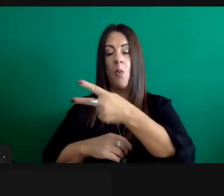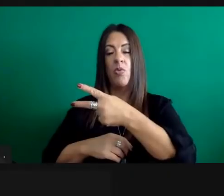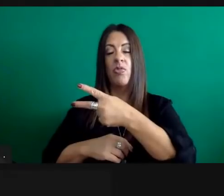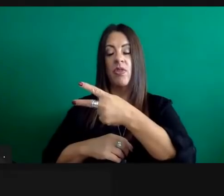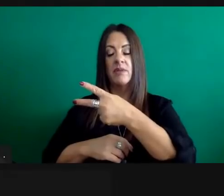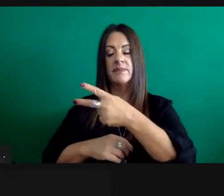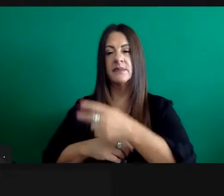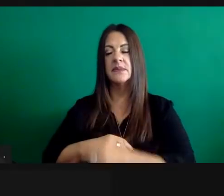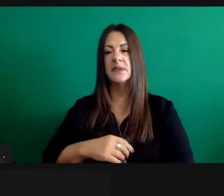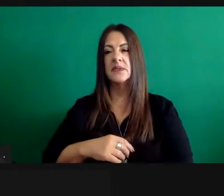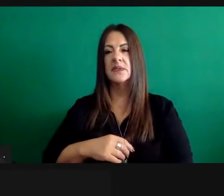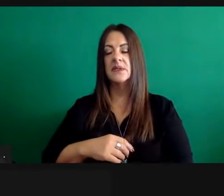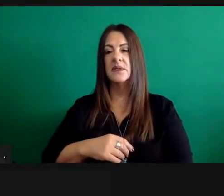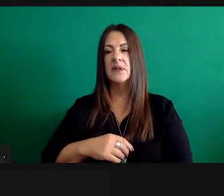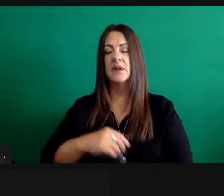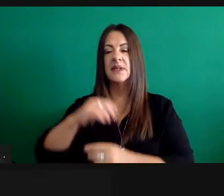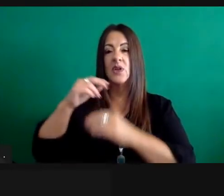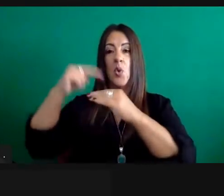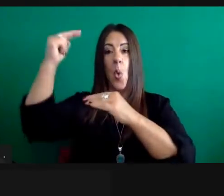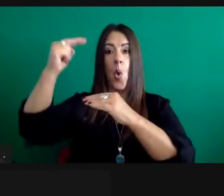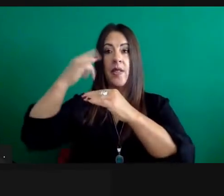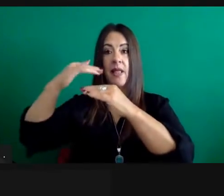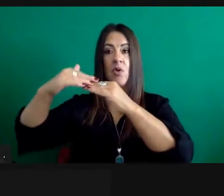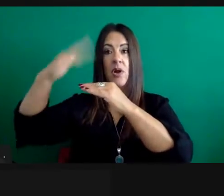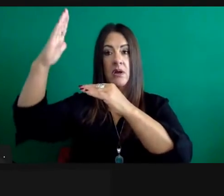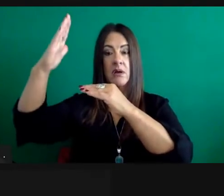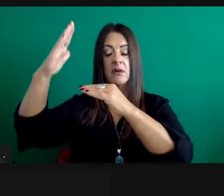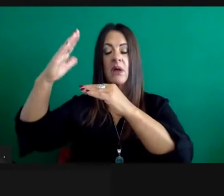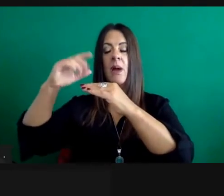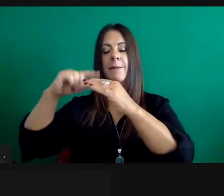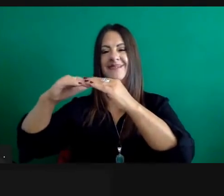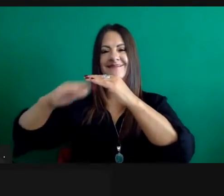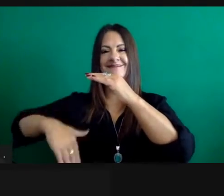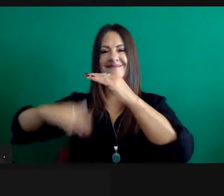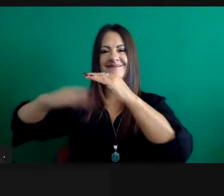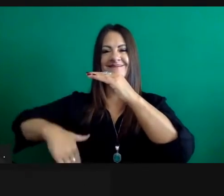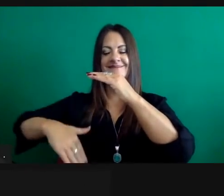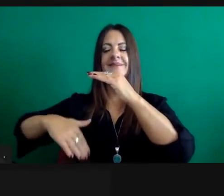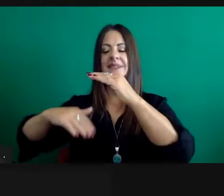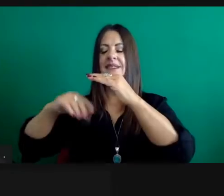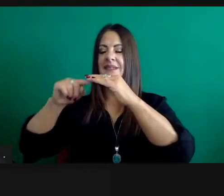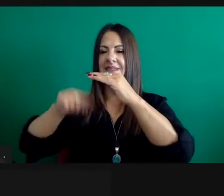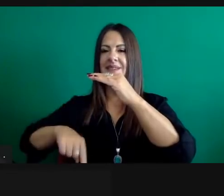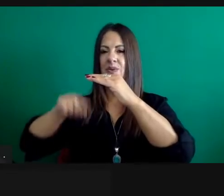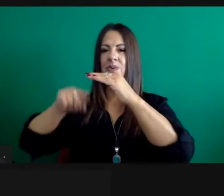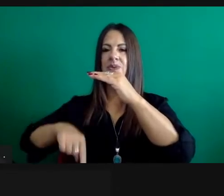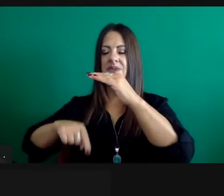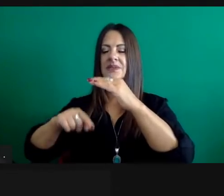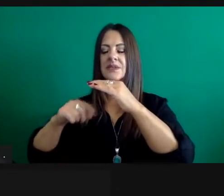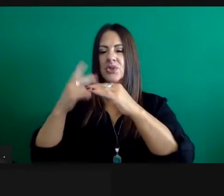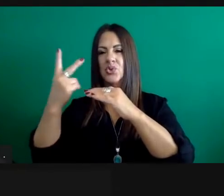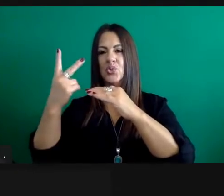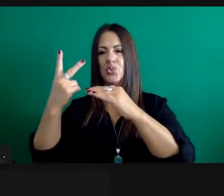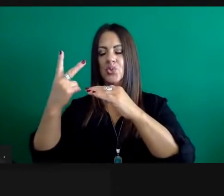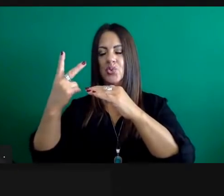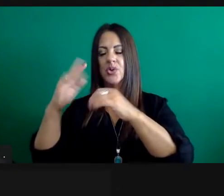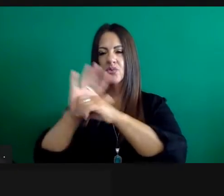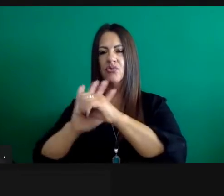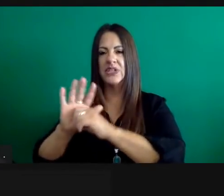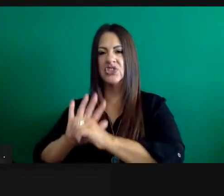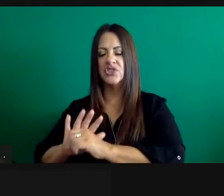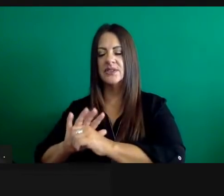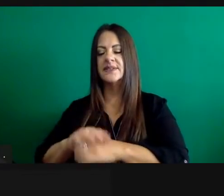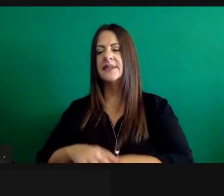state. Even though it's the more populous part of the state, it still is geographically the southern part of the state. So even if